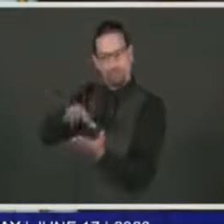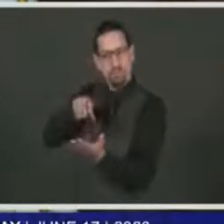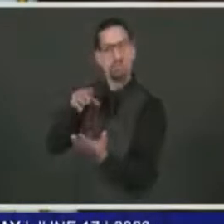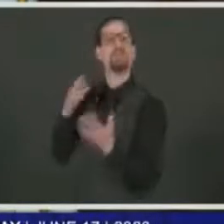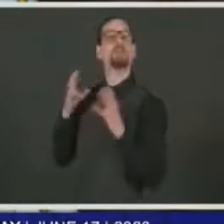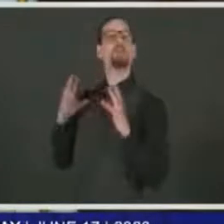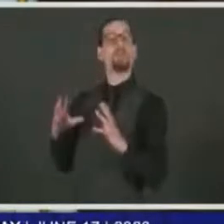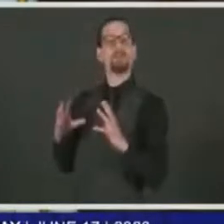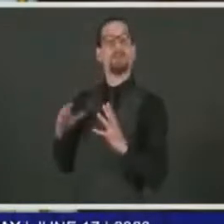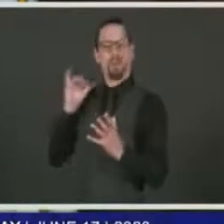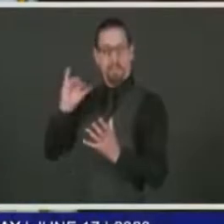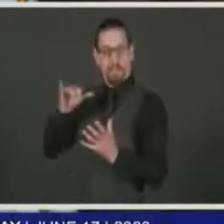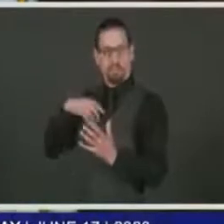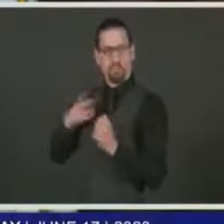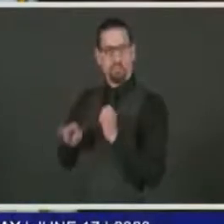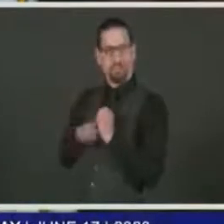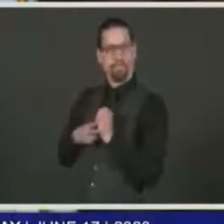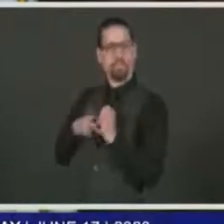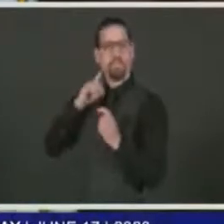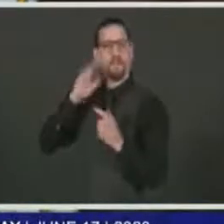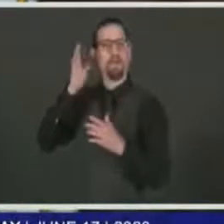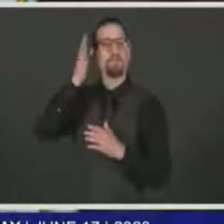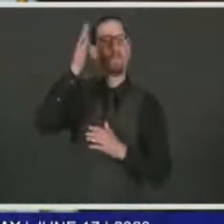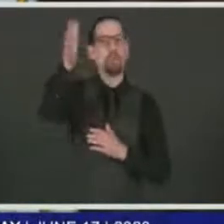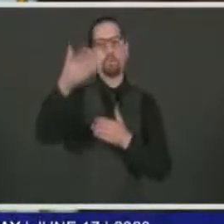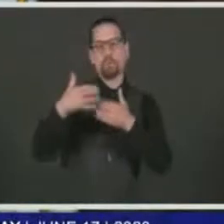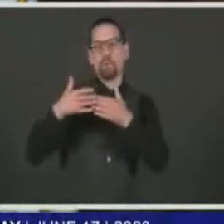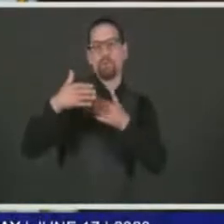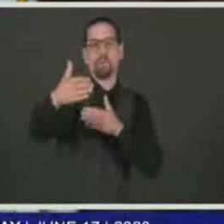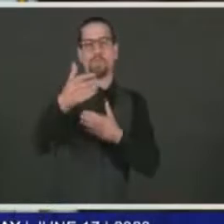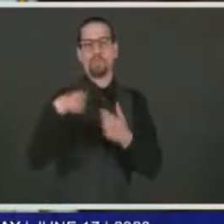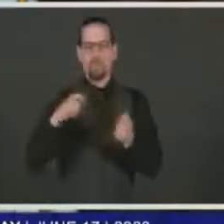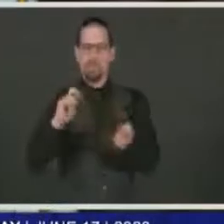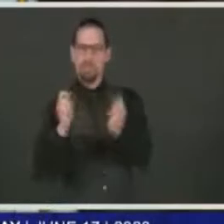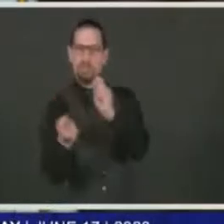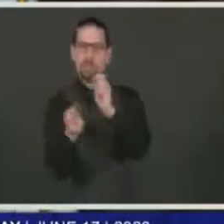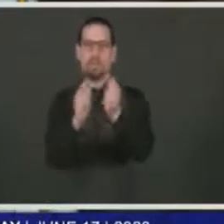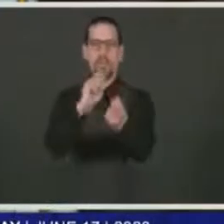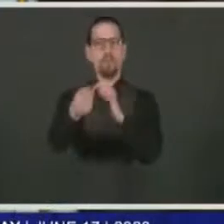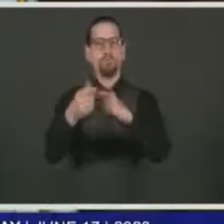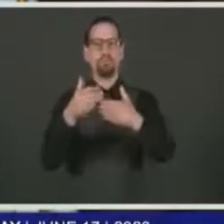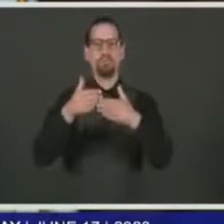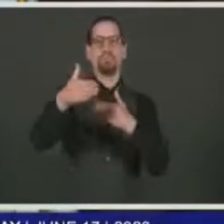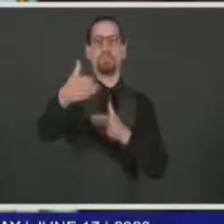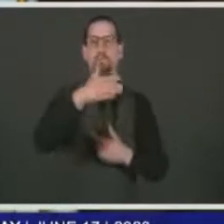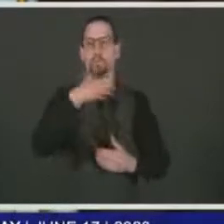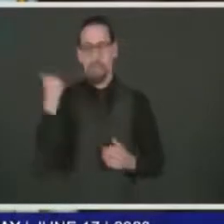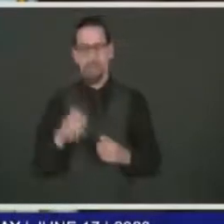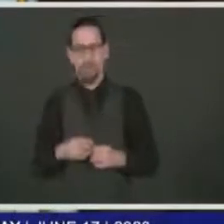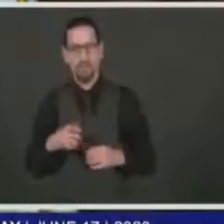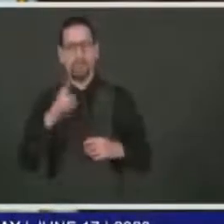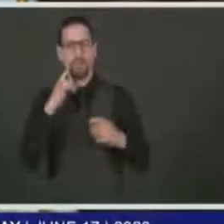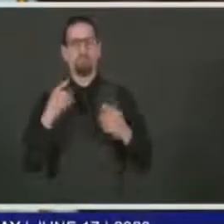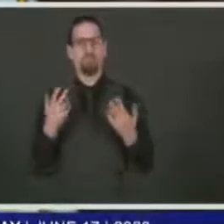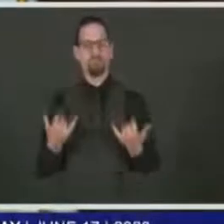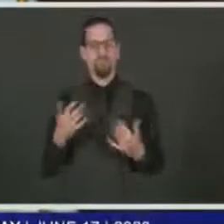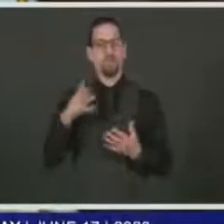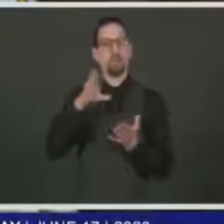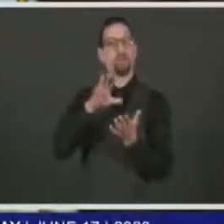is a permanent and forever role for distance learning and virtual learning in our K-12 public